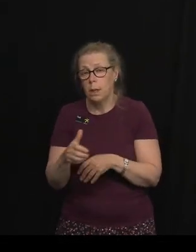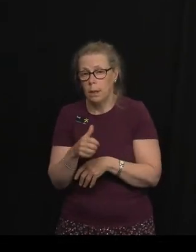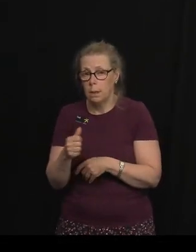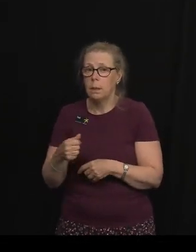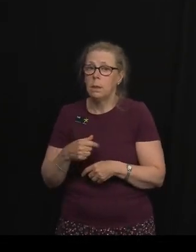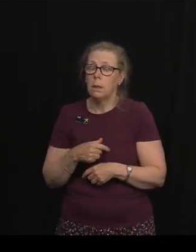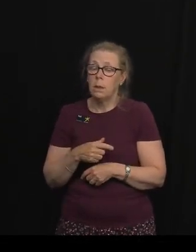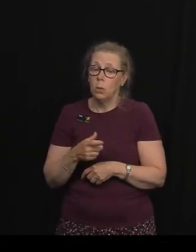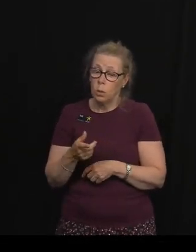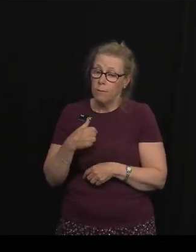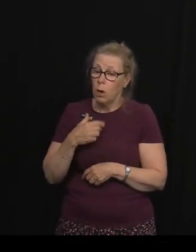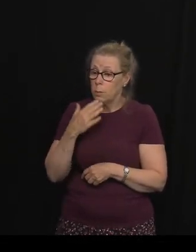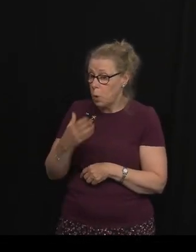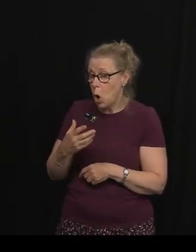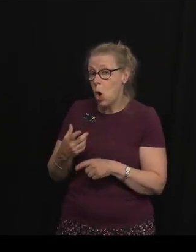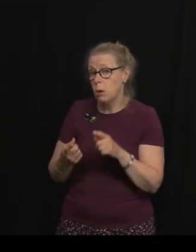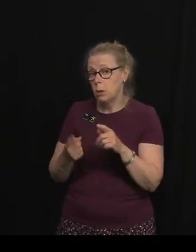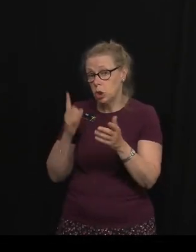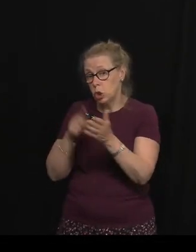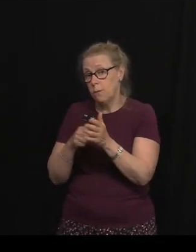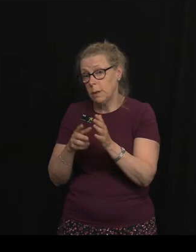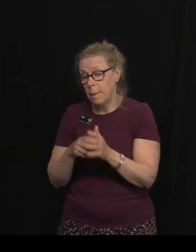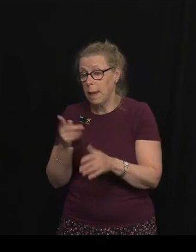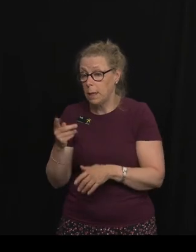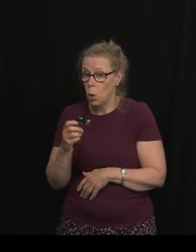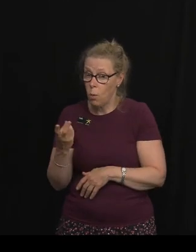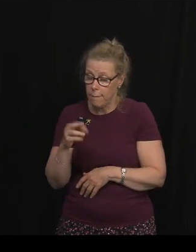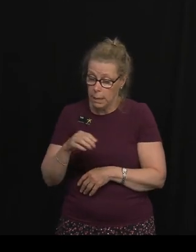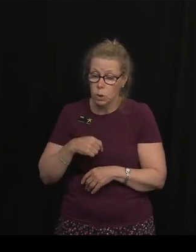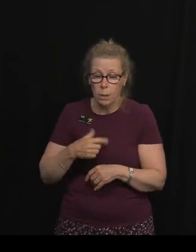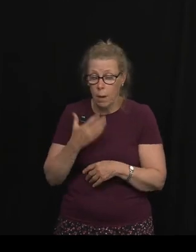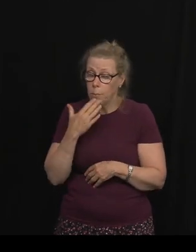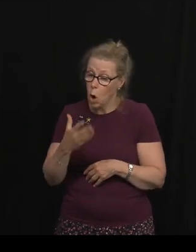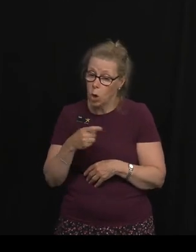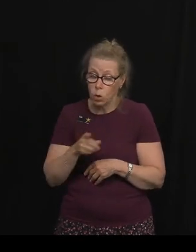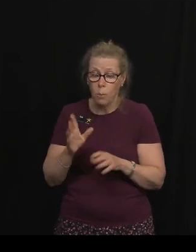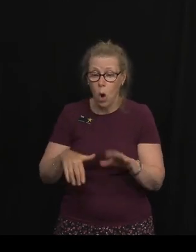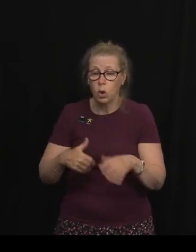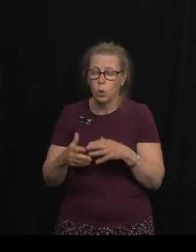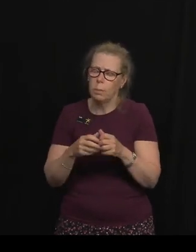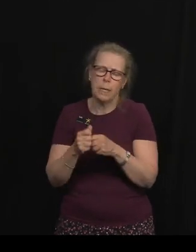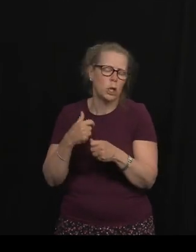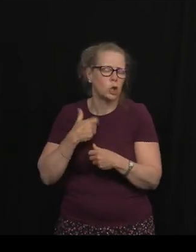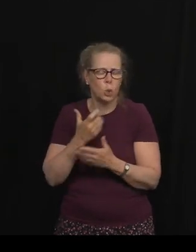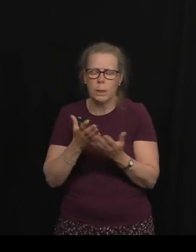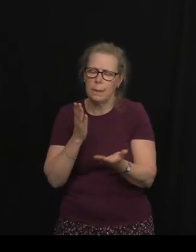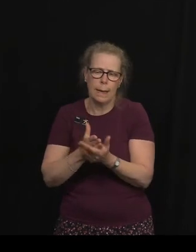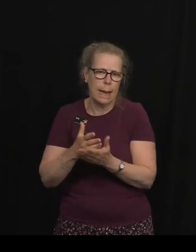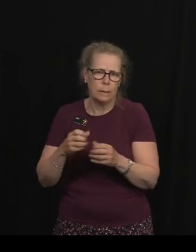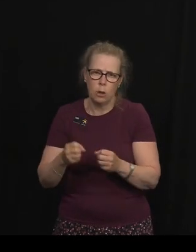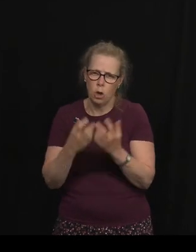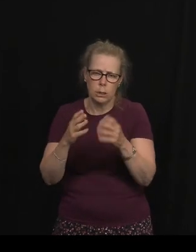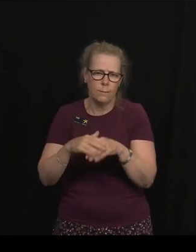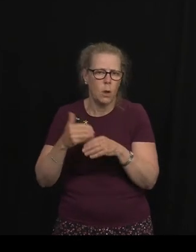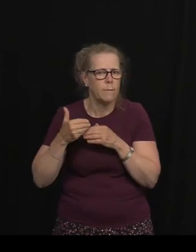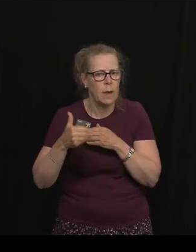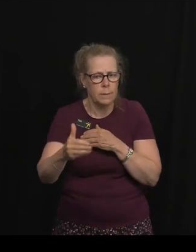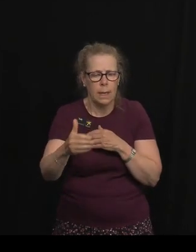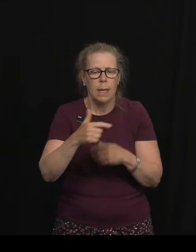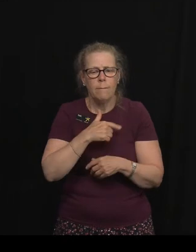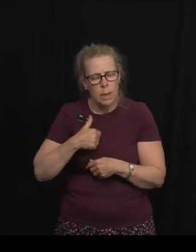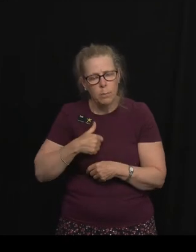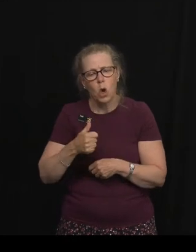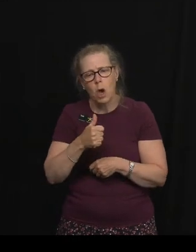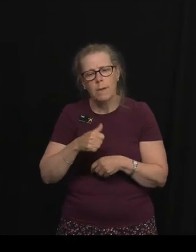by COVAX, and I think we should applaud them, what they have done. But I don't think it's the right solution for the future. We need to recognize that this is a global, we